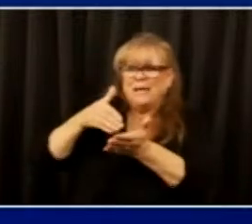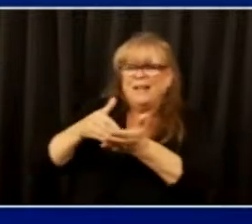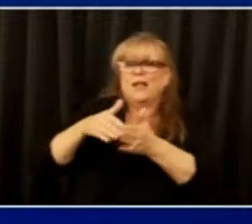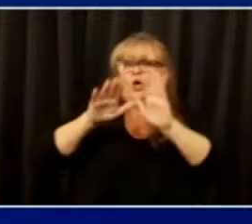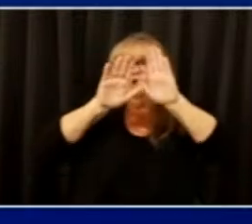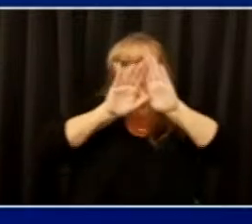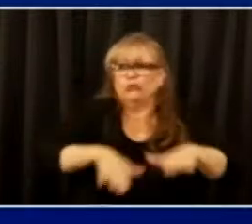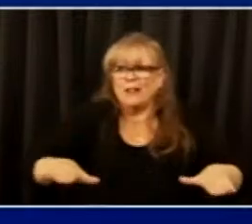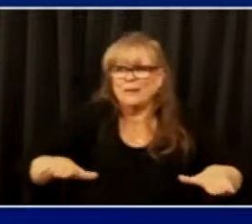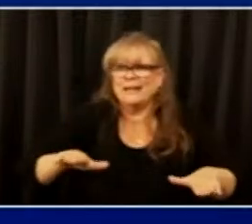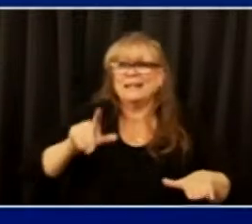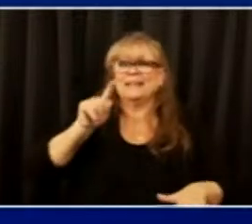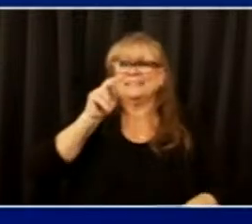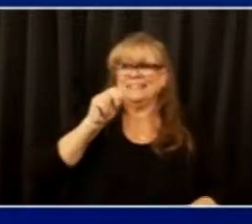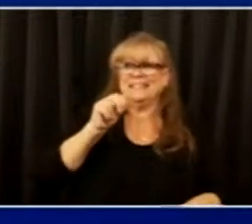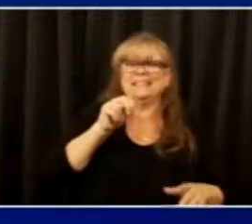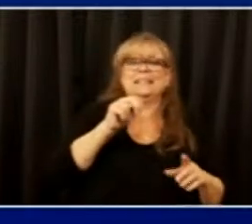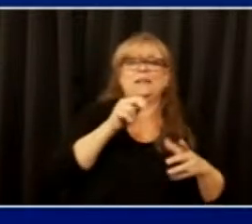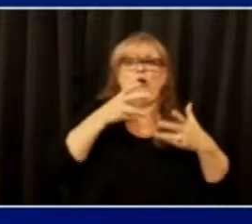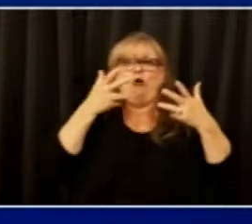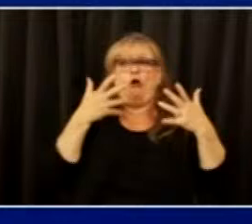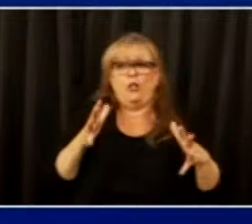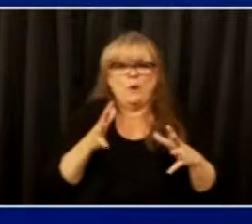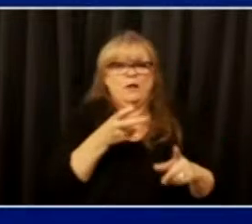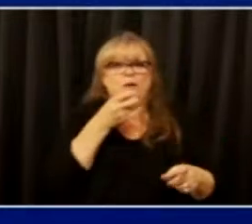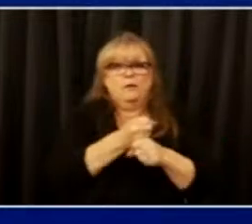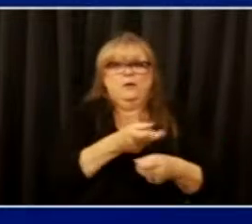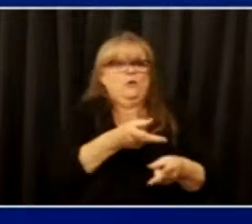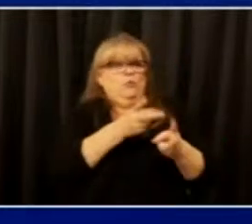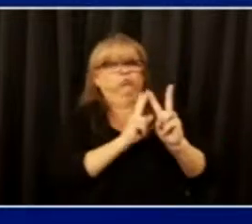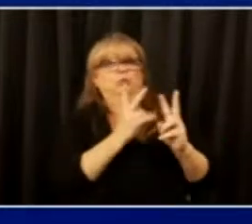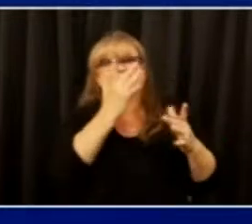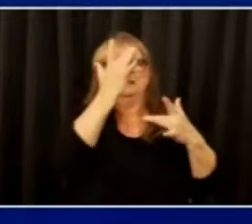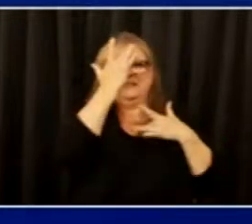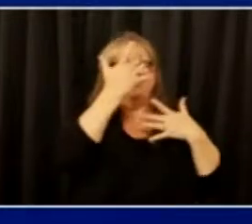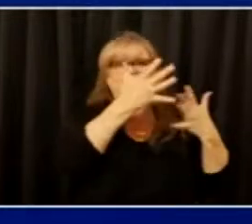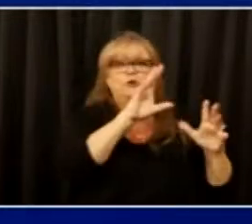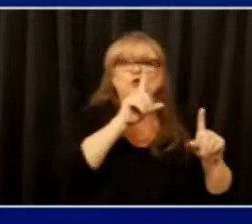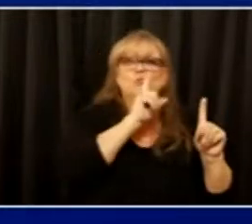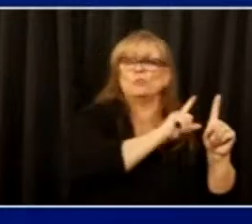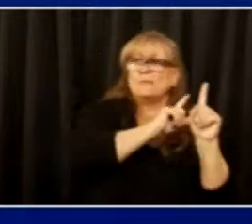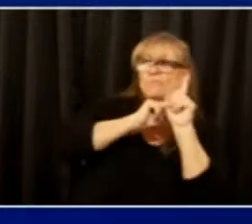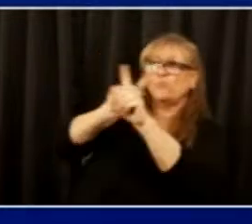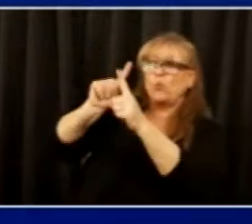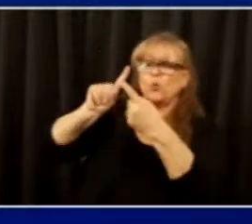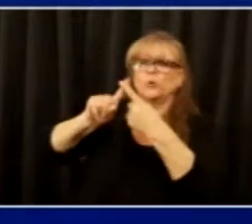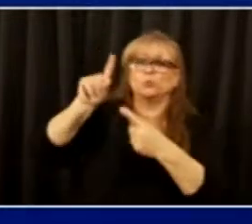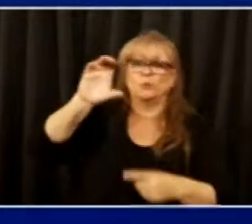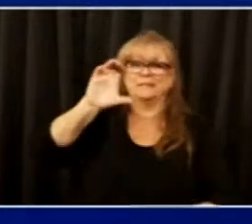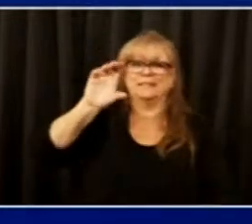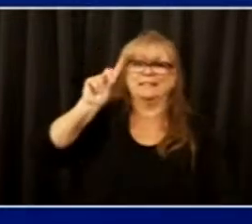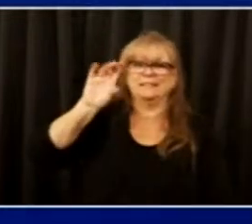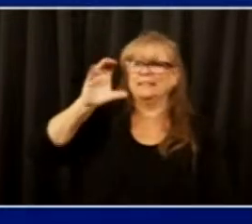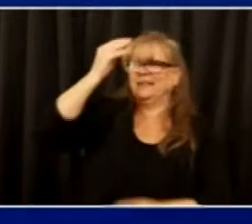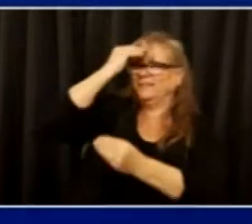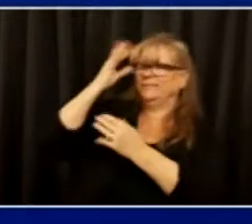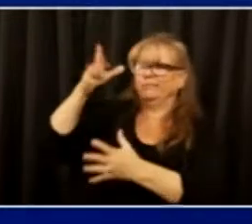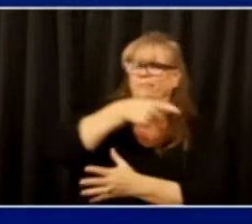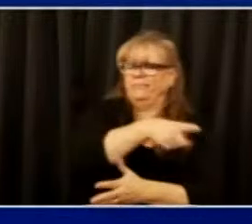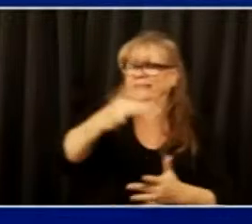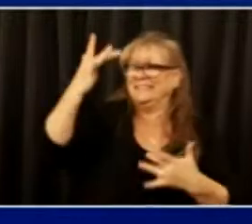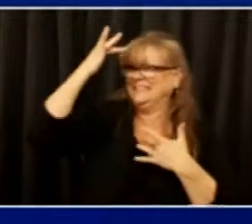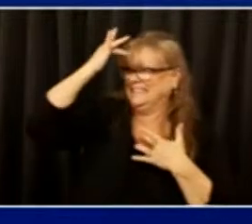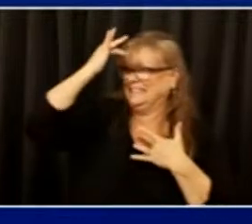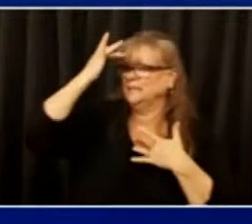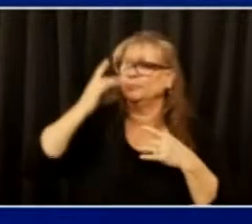COVID-19 infection reported to the CDC. And then even though this is a lower volume of infection than what we are seeing compared with,